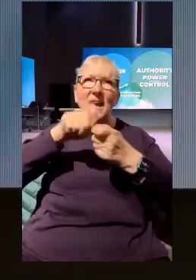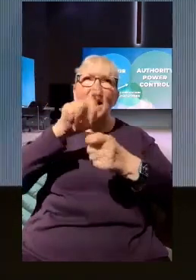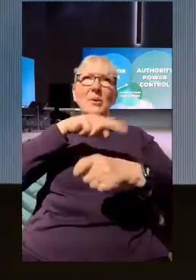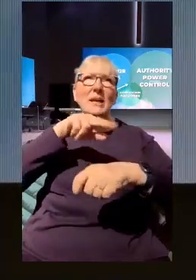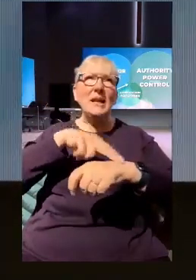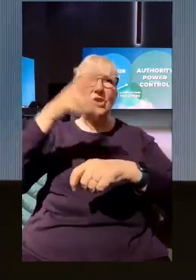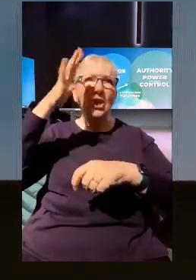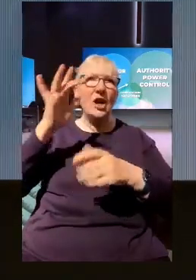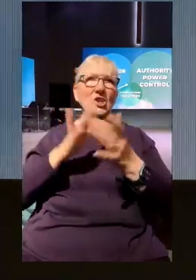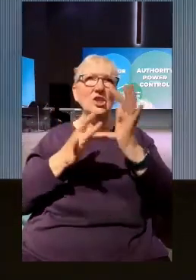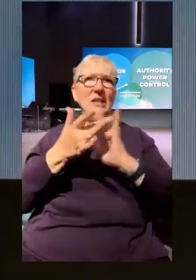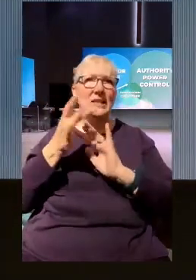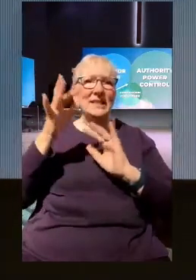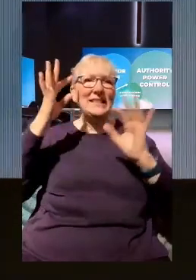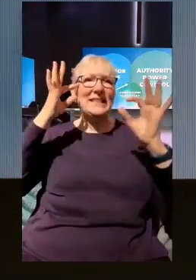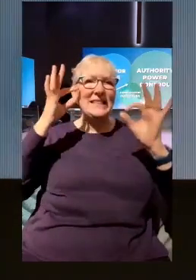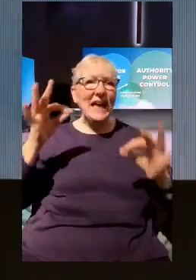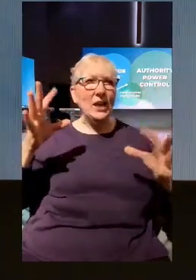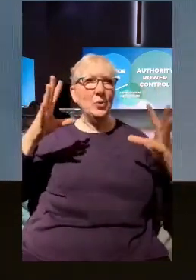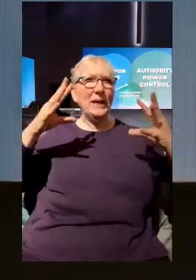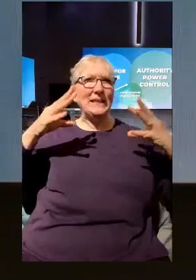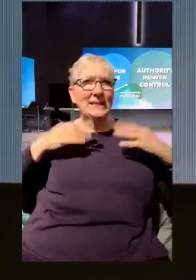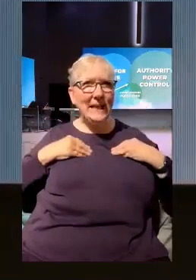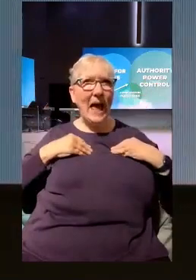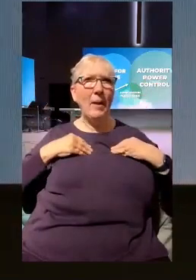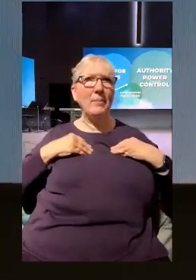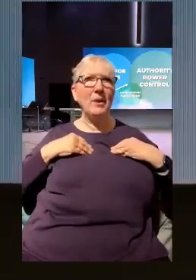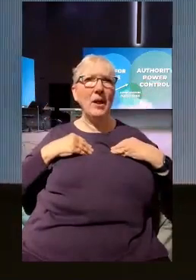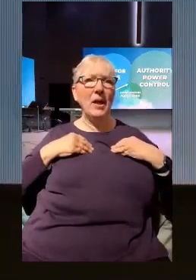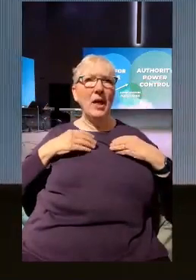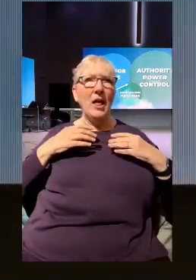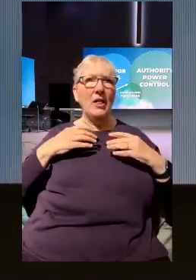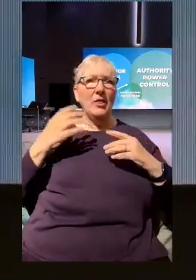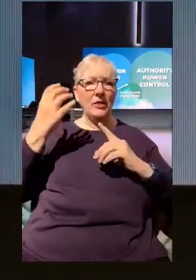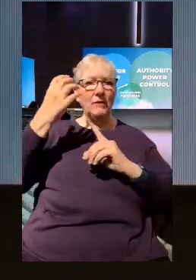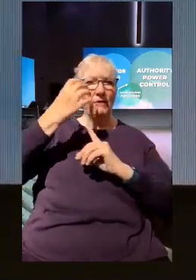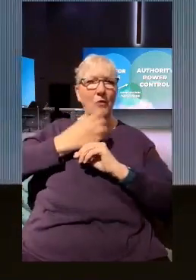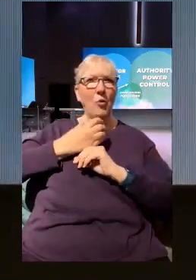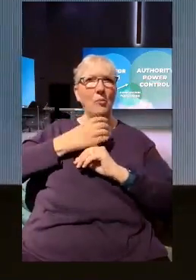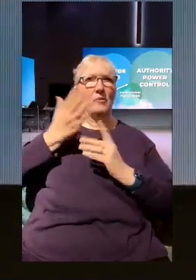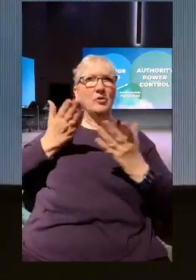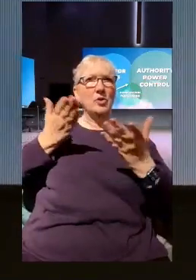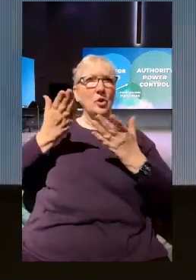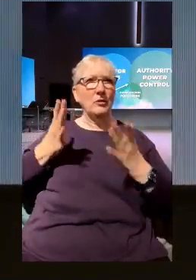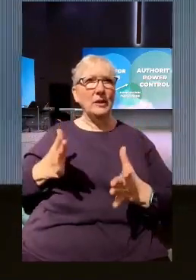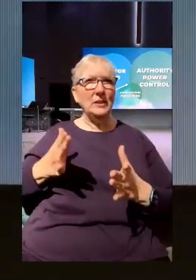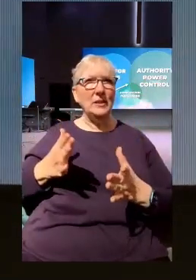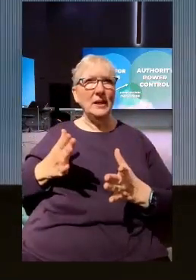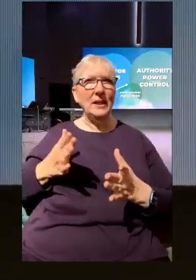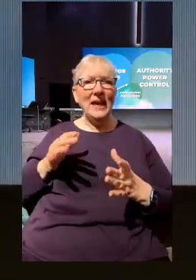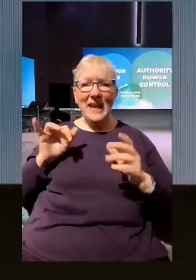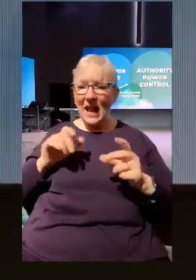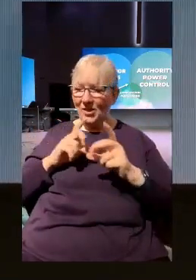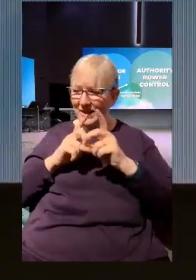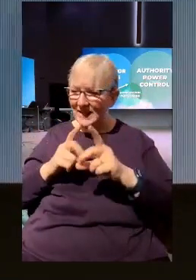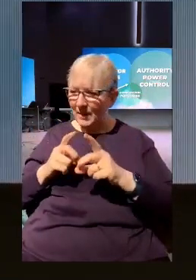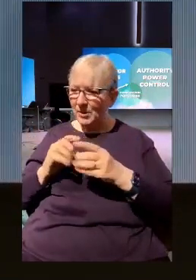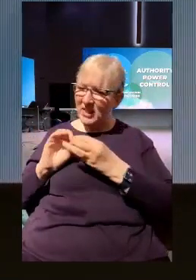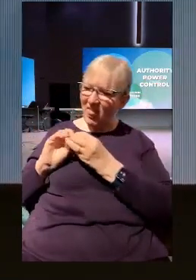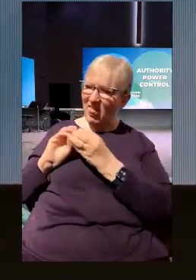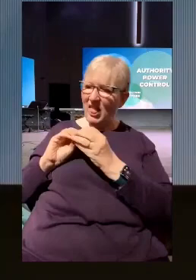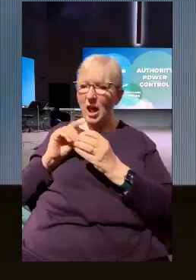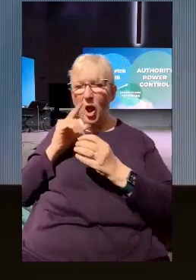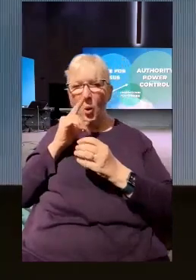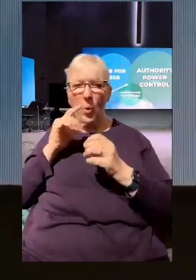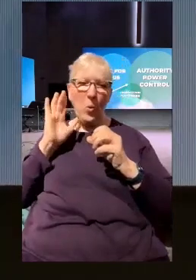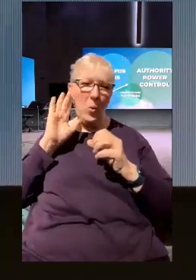servant. He chose to take the form of a servant, and they're quibbling over who gets to be in